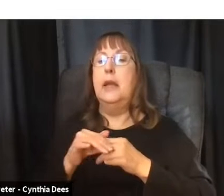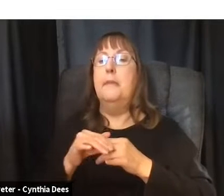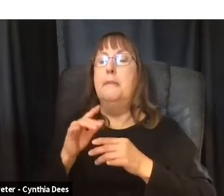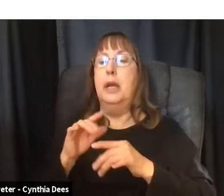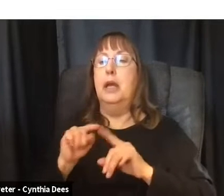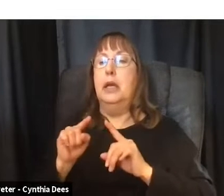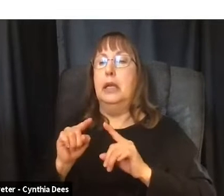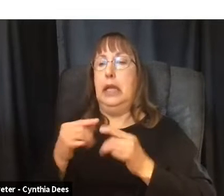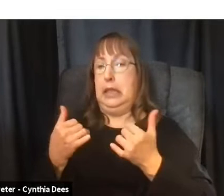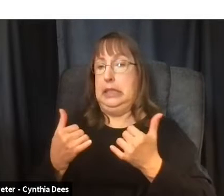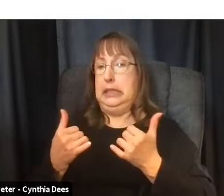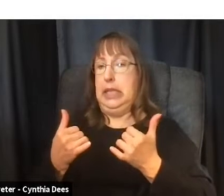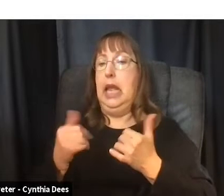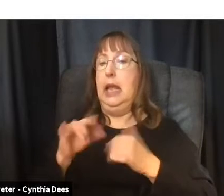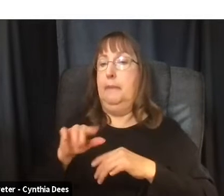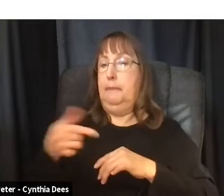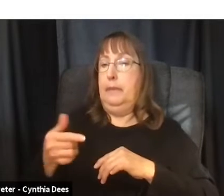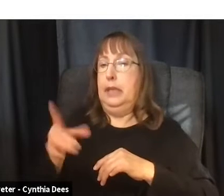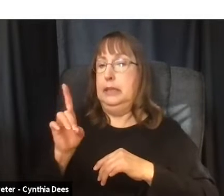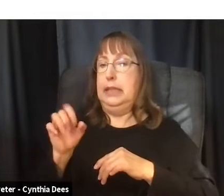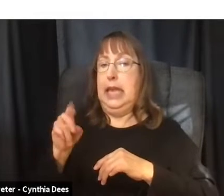over to Danny Lakes.